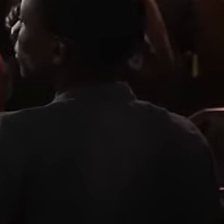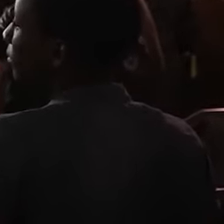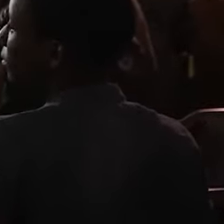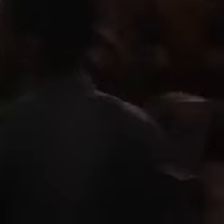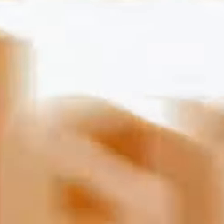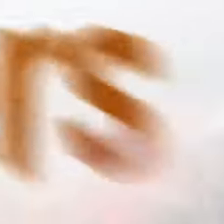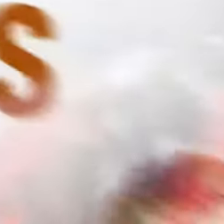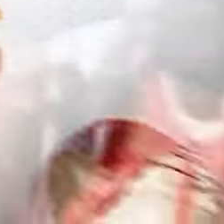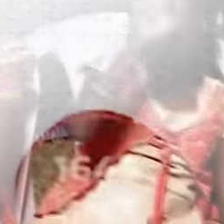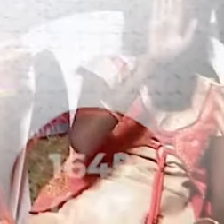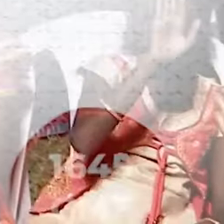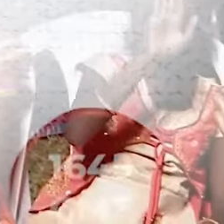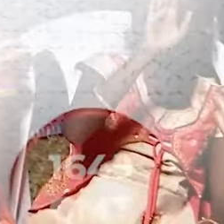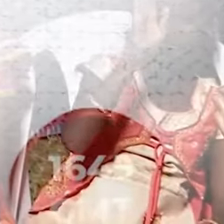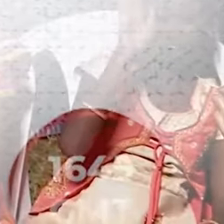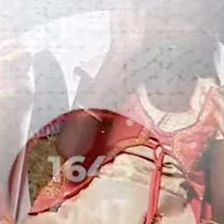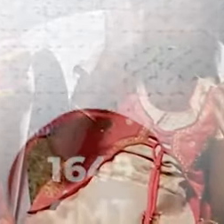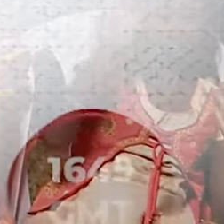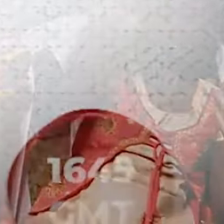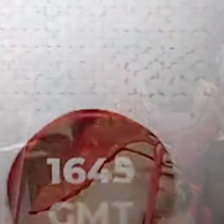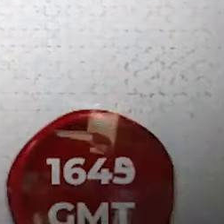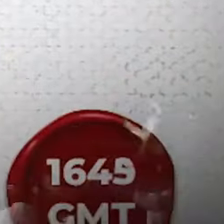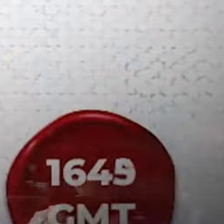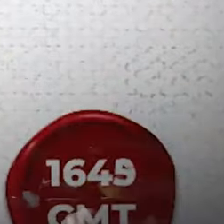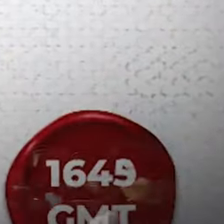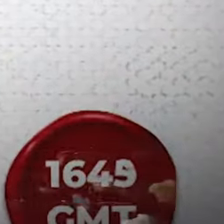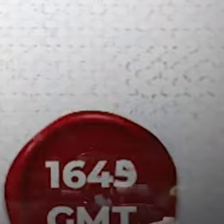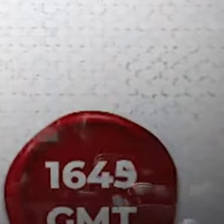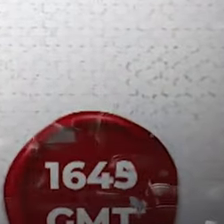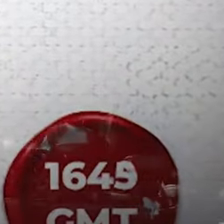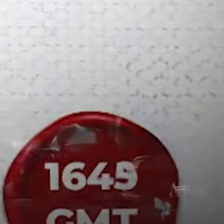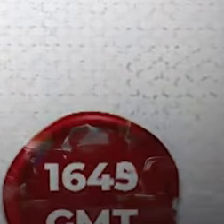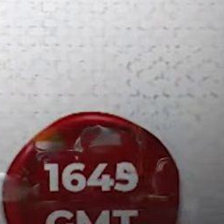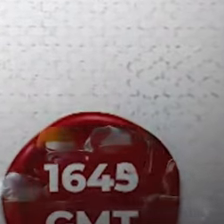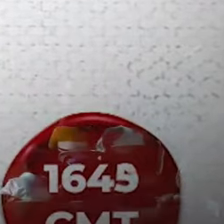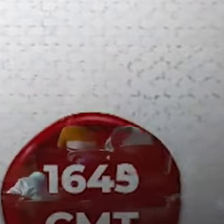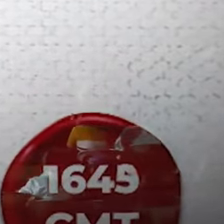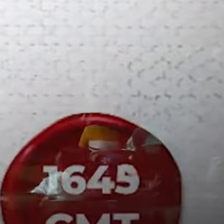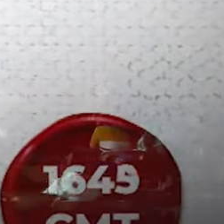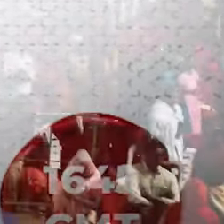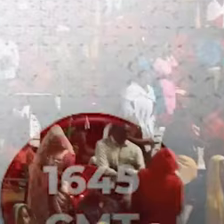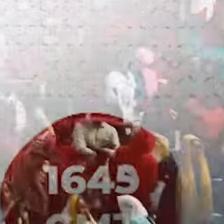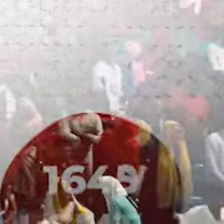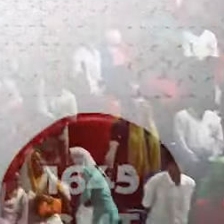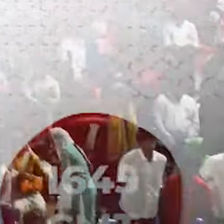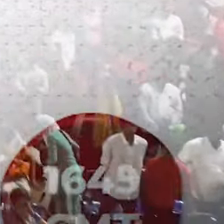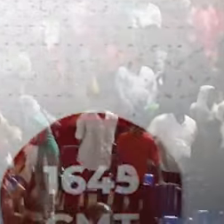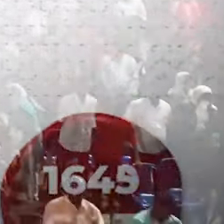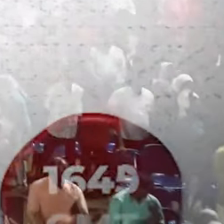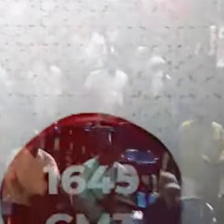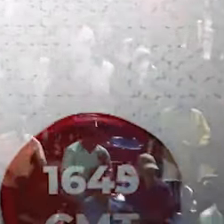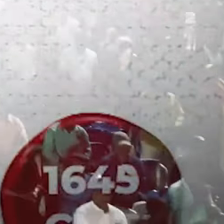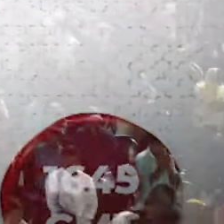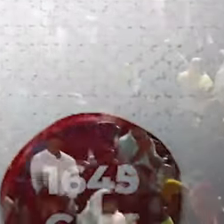from your breakthrough. No turning back till the hand of God is upon you.